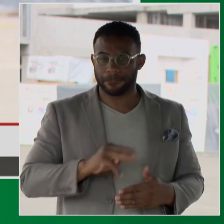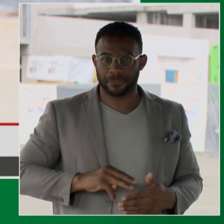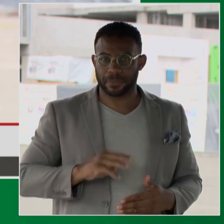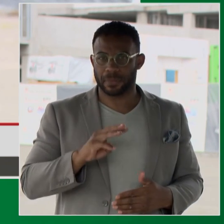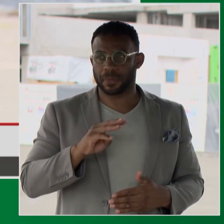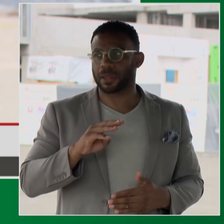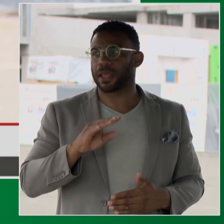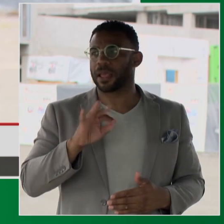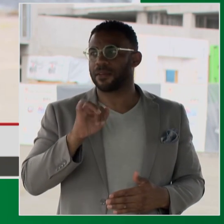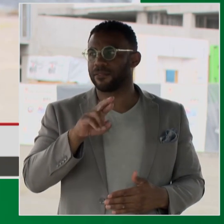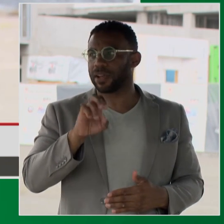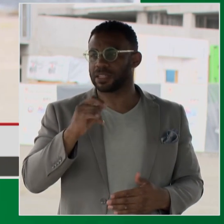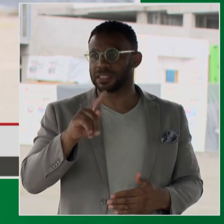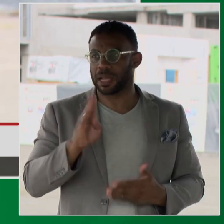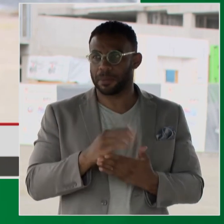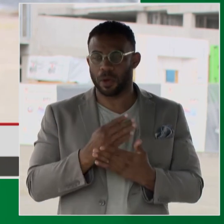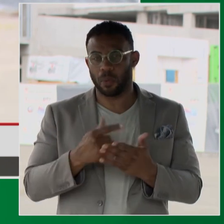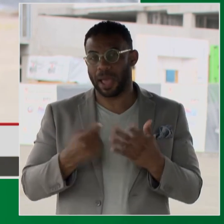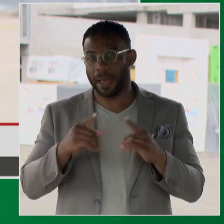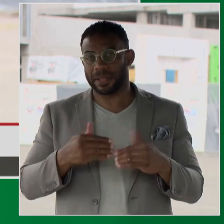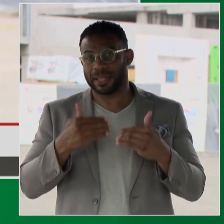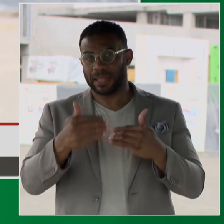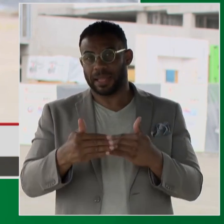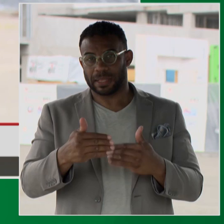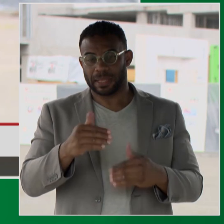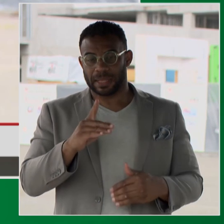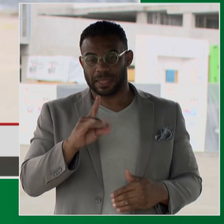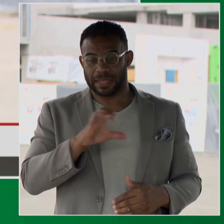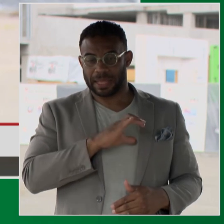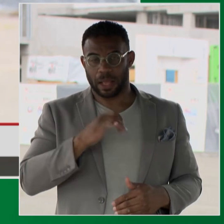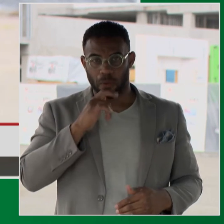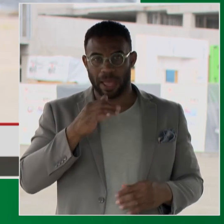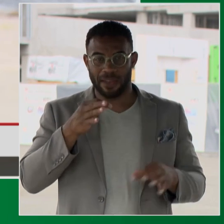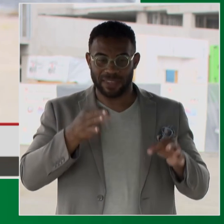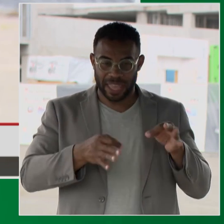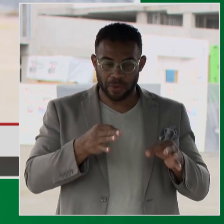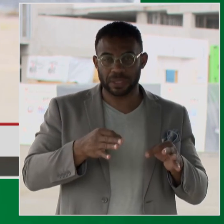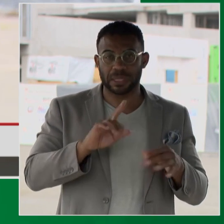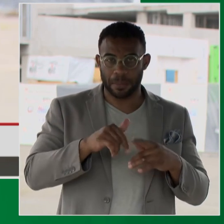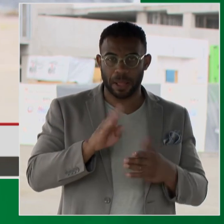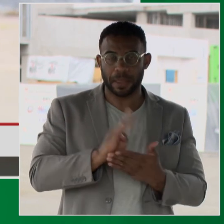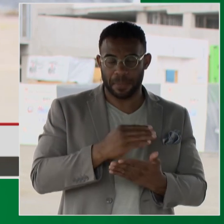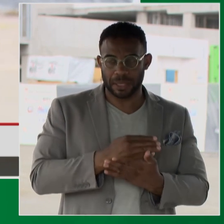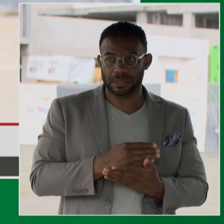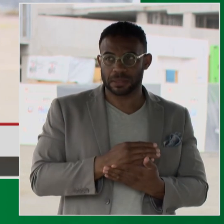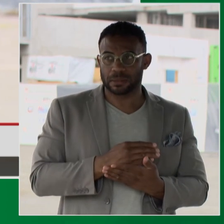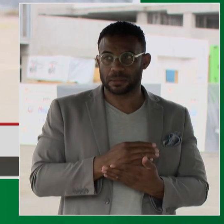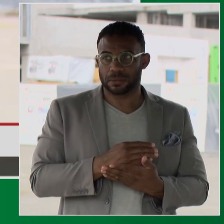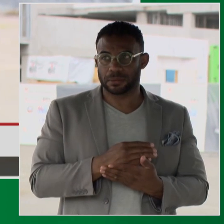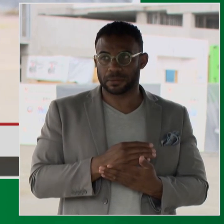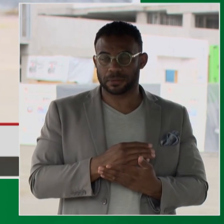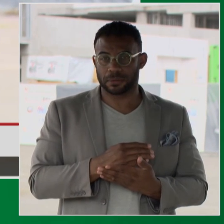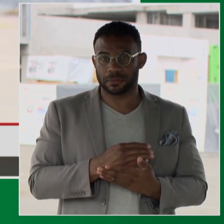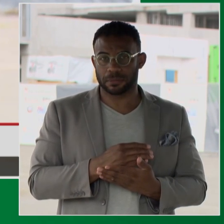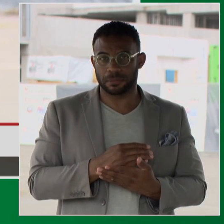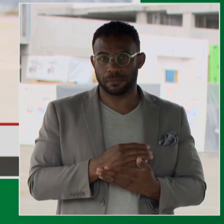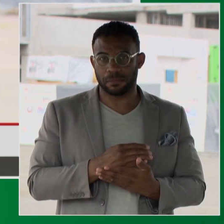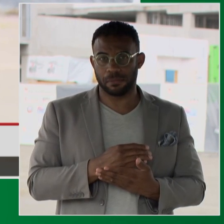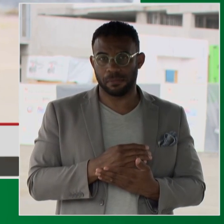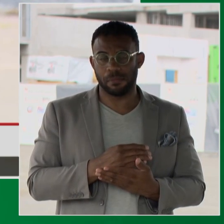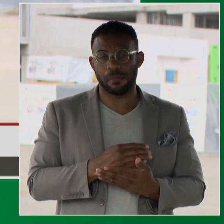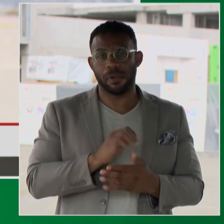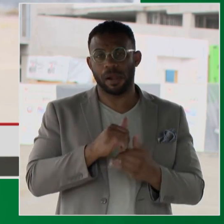Shop budget. And what happens next is the council will have hearings about the budget and hear from residents and